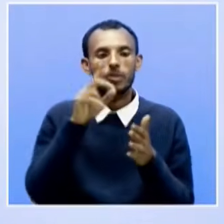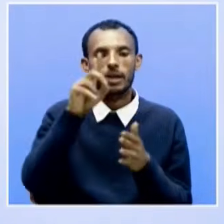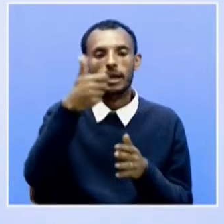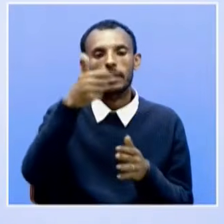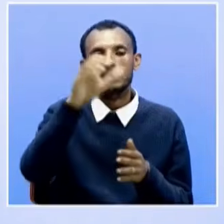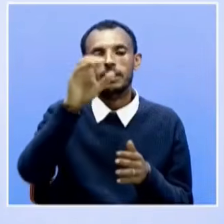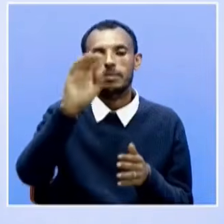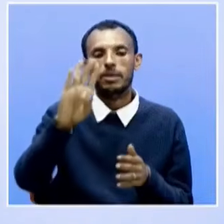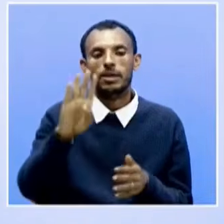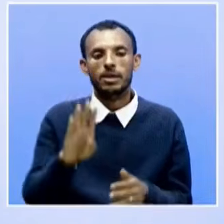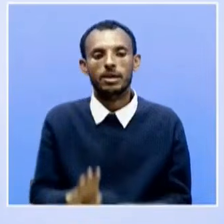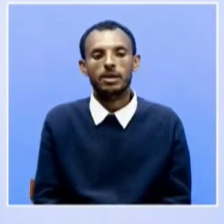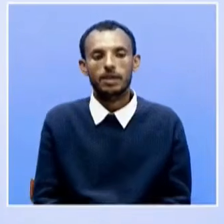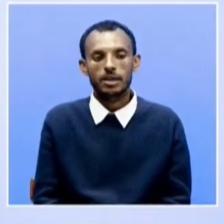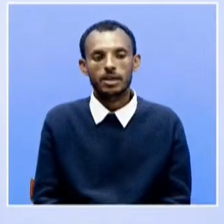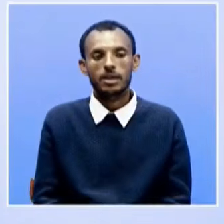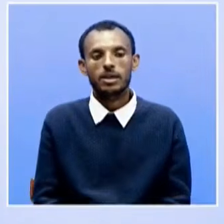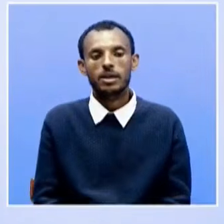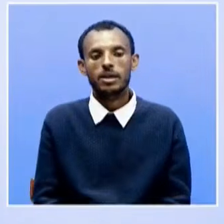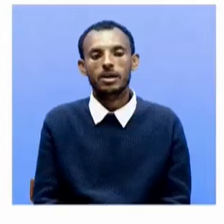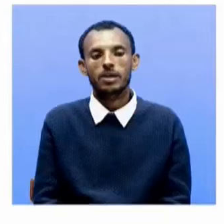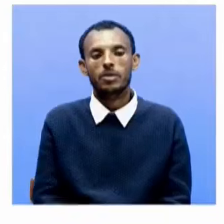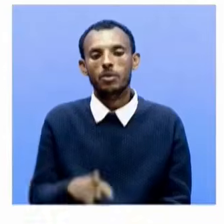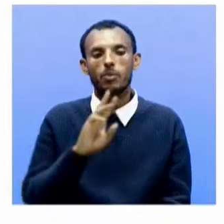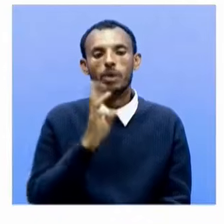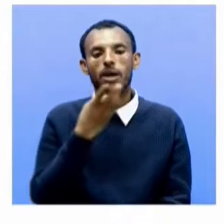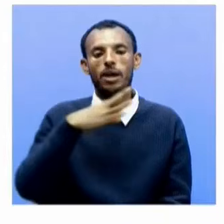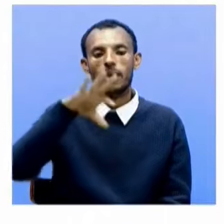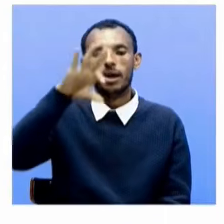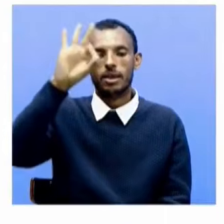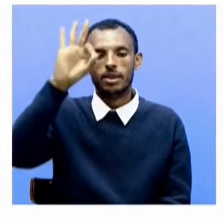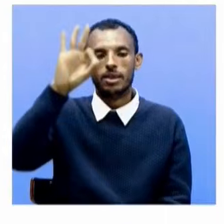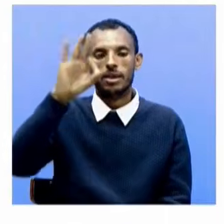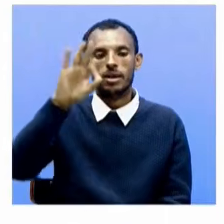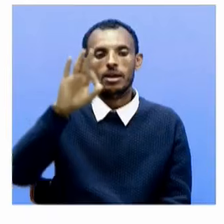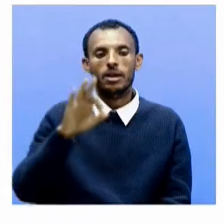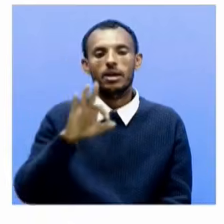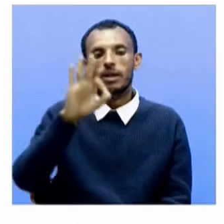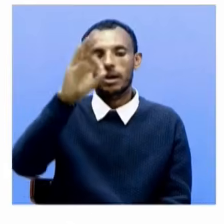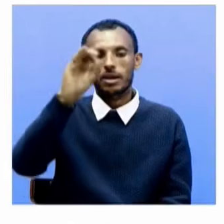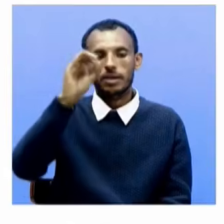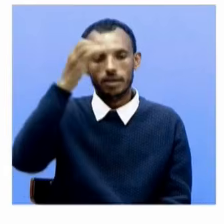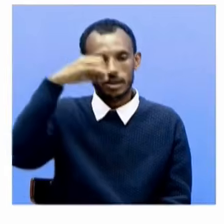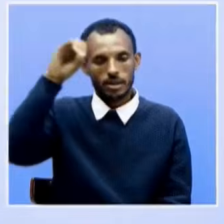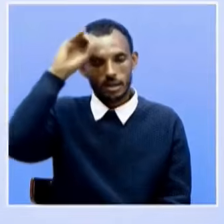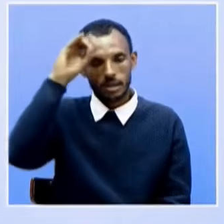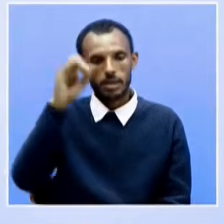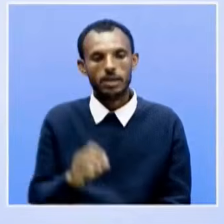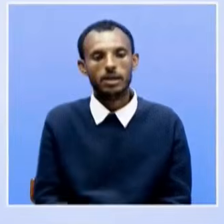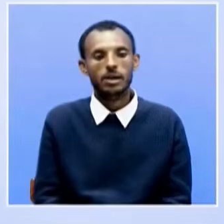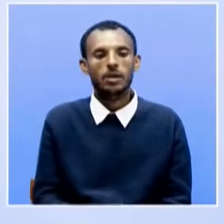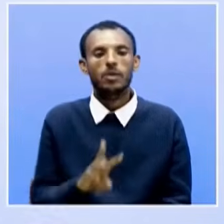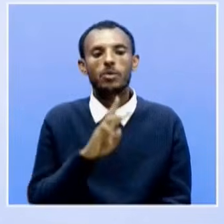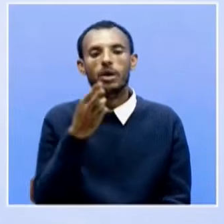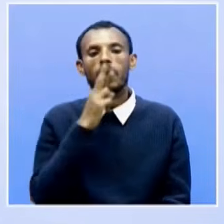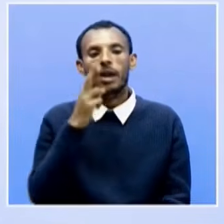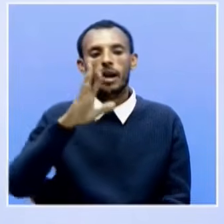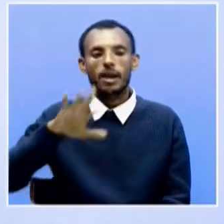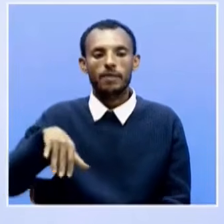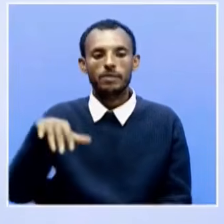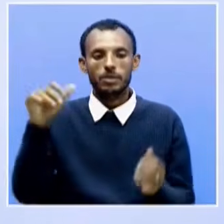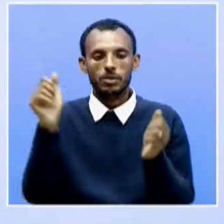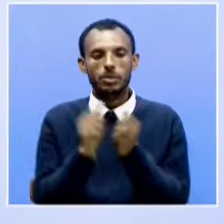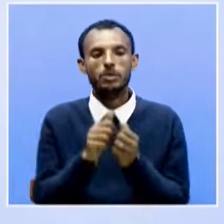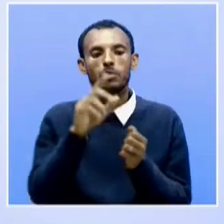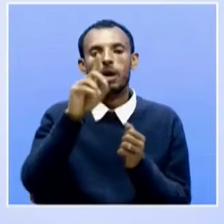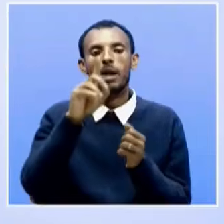ACB. We already obtained 90 degree. Good. So we are left with one